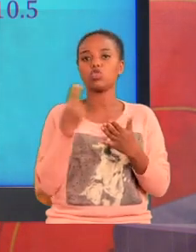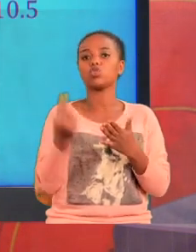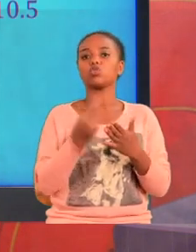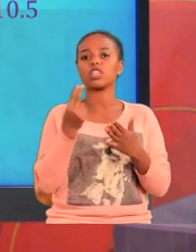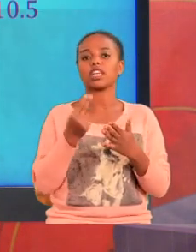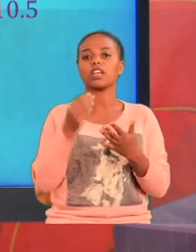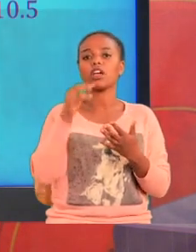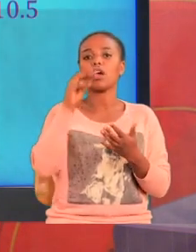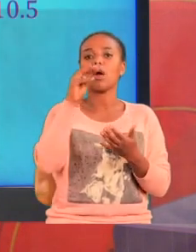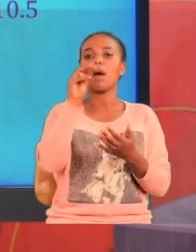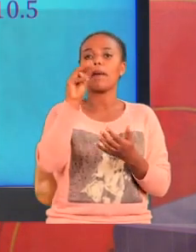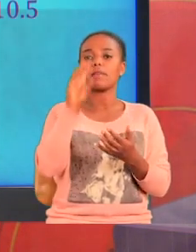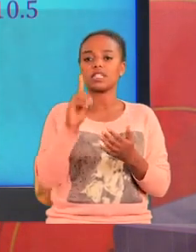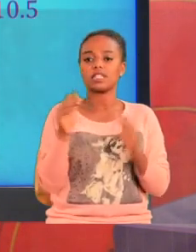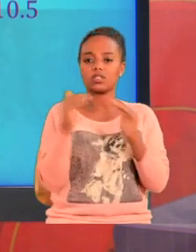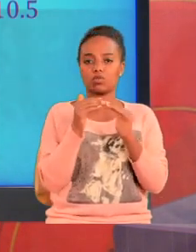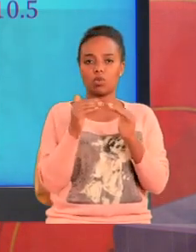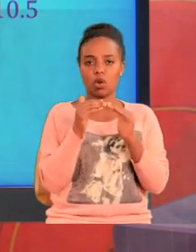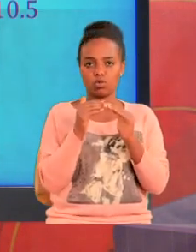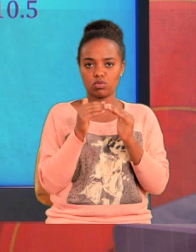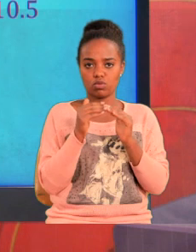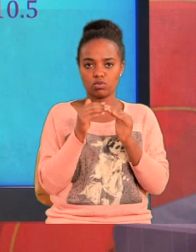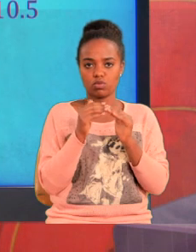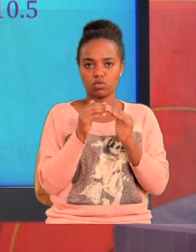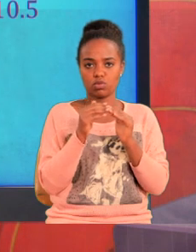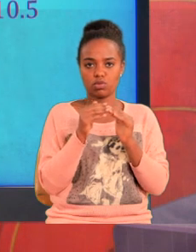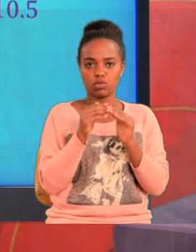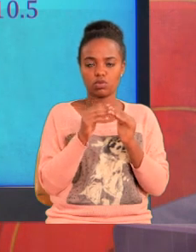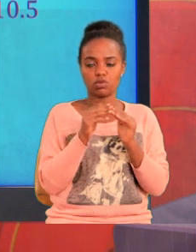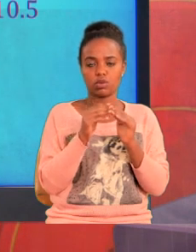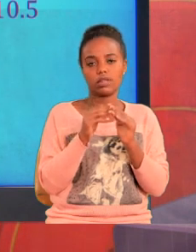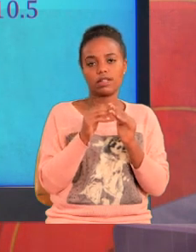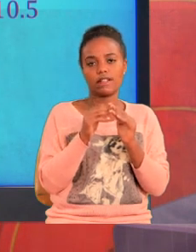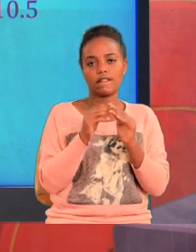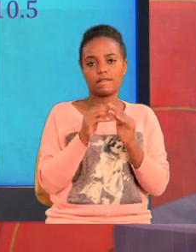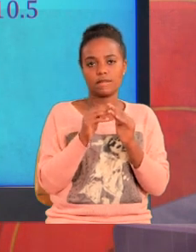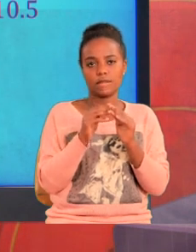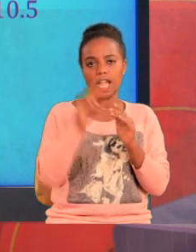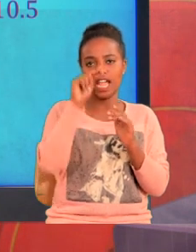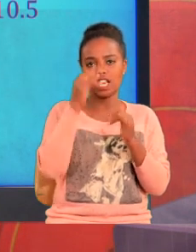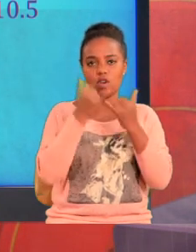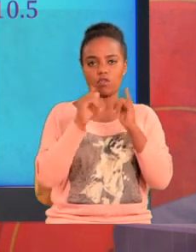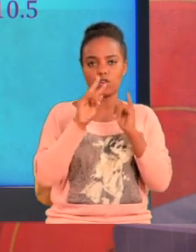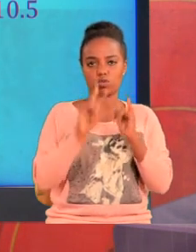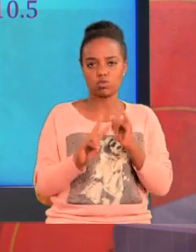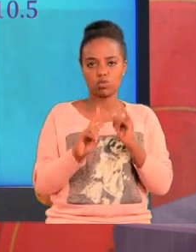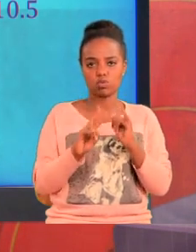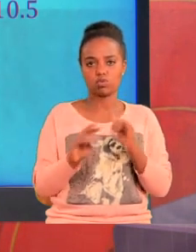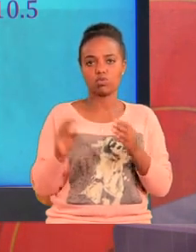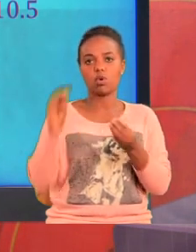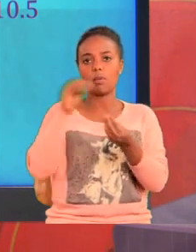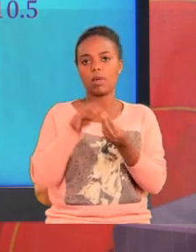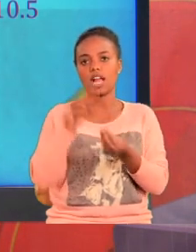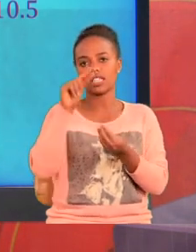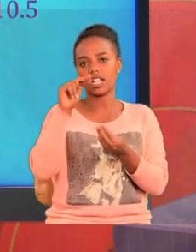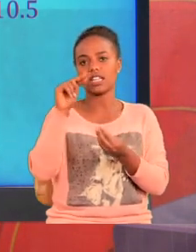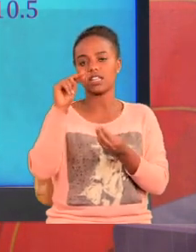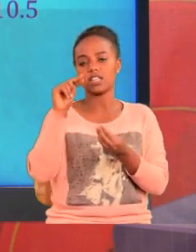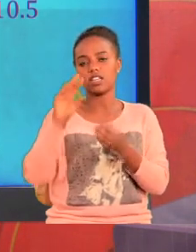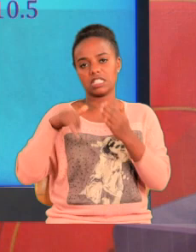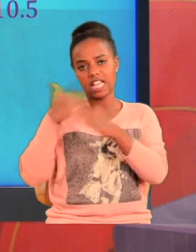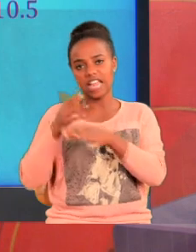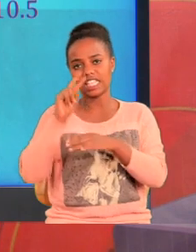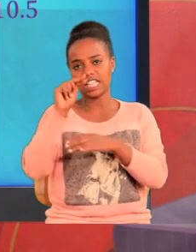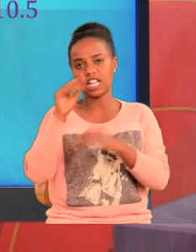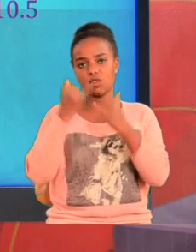The median is found, its average, or its average of n over 2 item and the next n over 2 plus 1